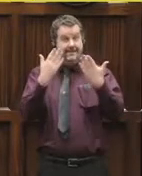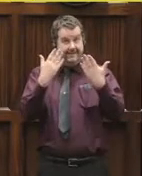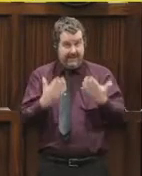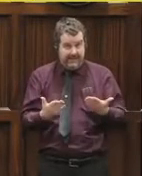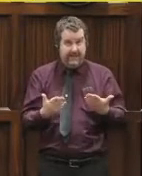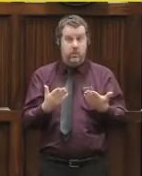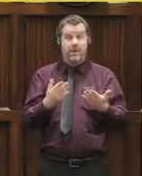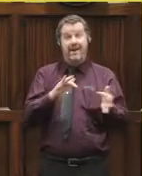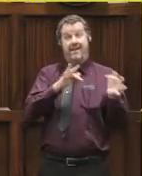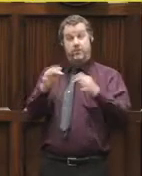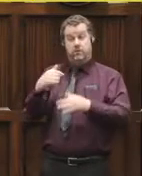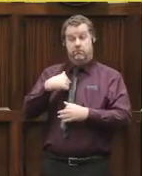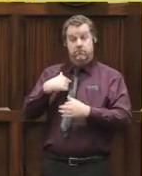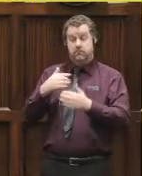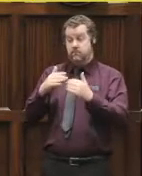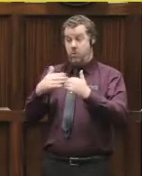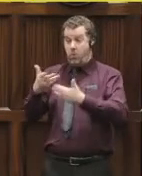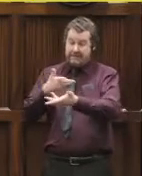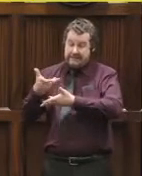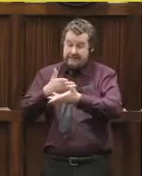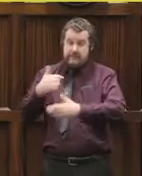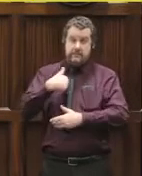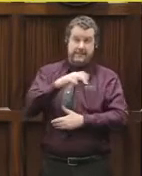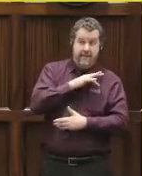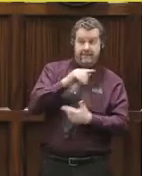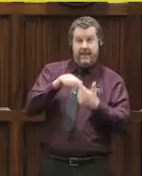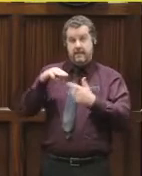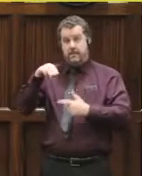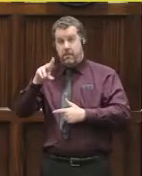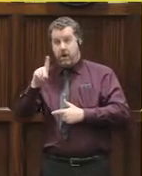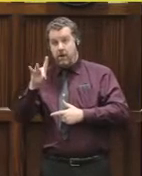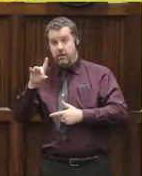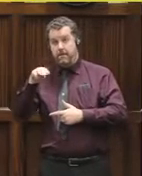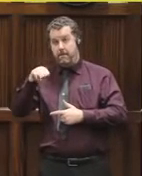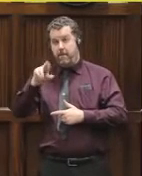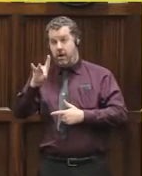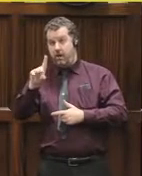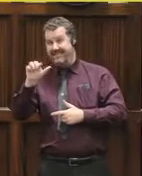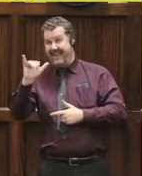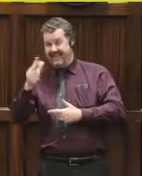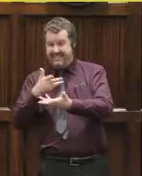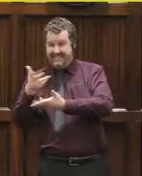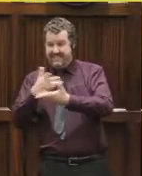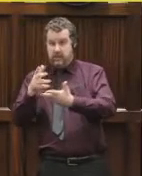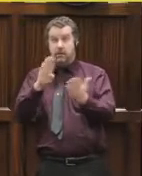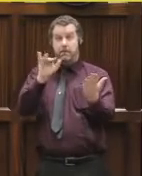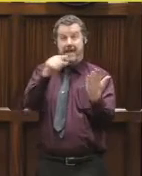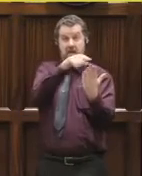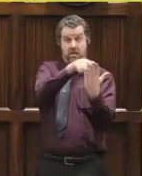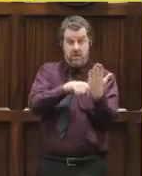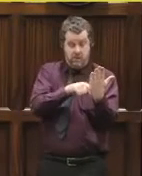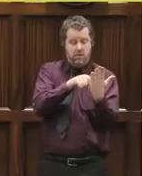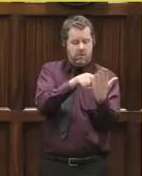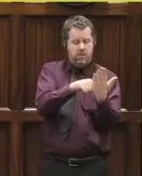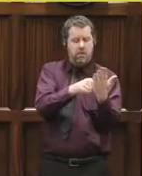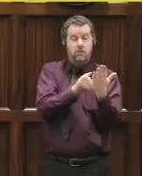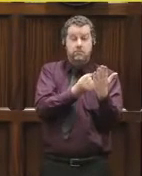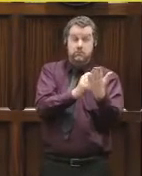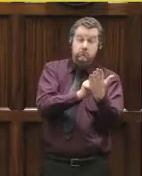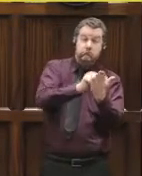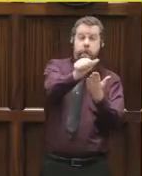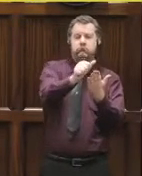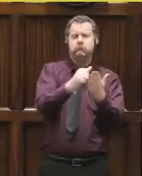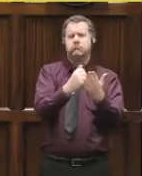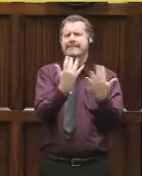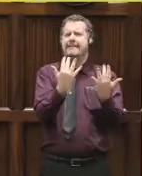discussions between myself and Senator Mark Daly. The bill has published in specific detail as to the number of hours per